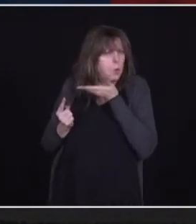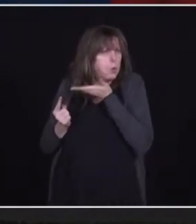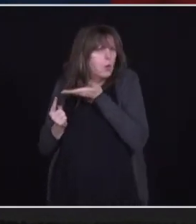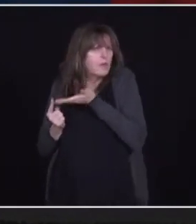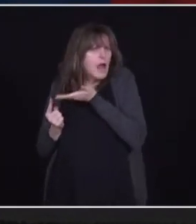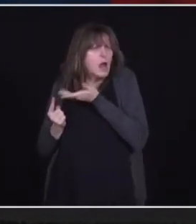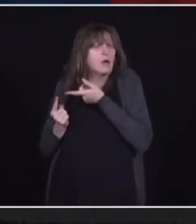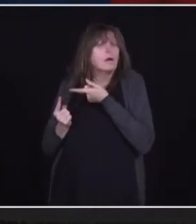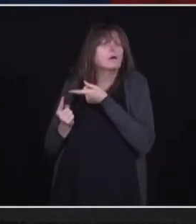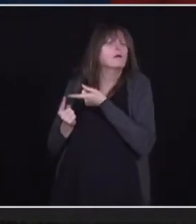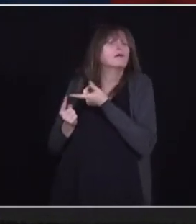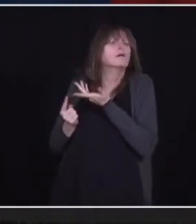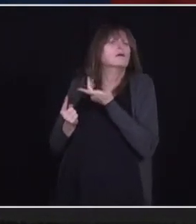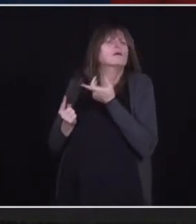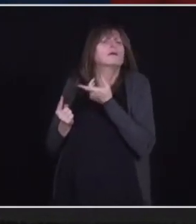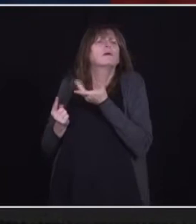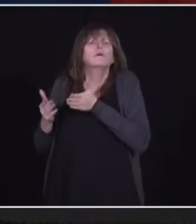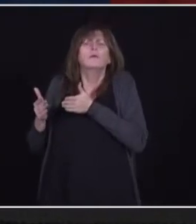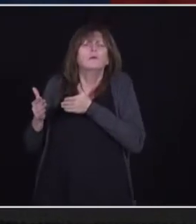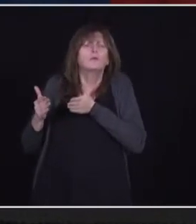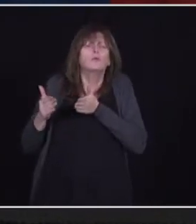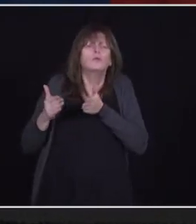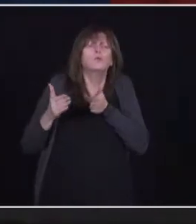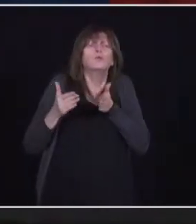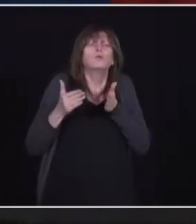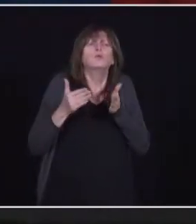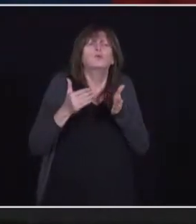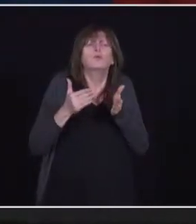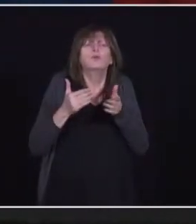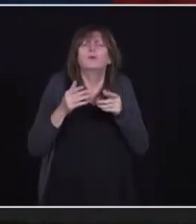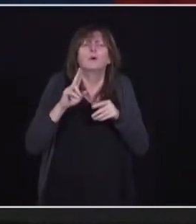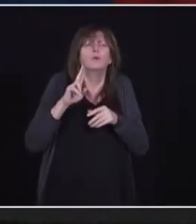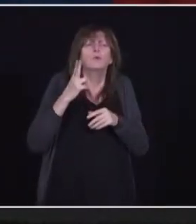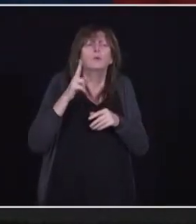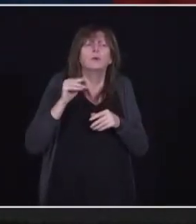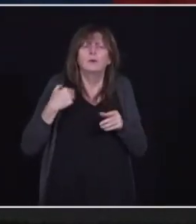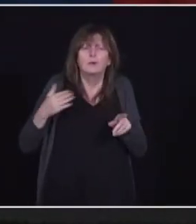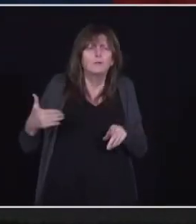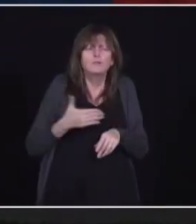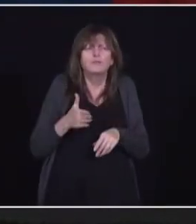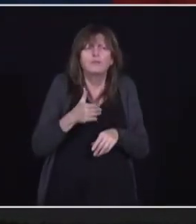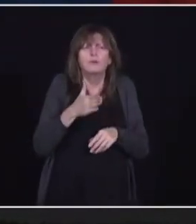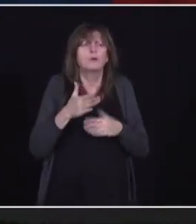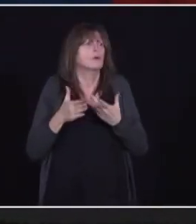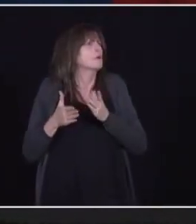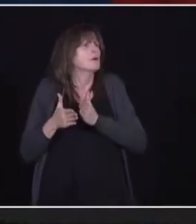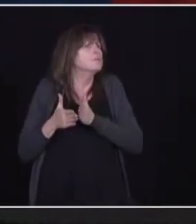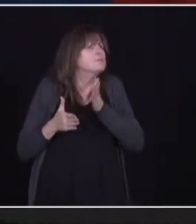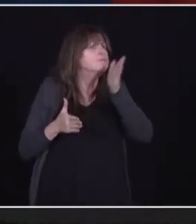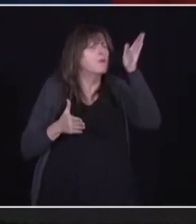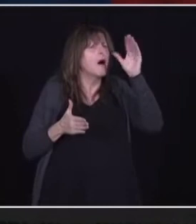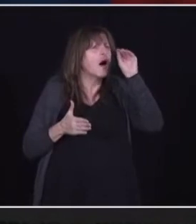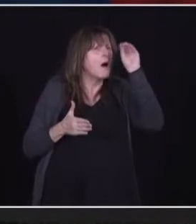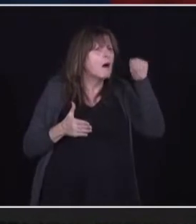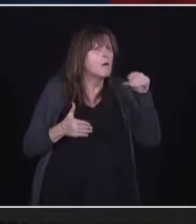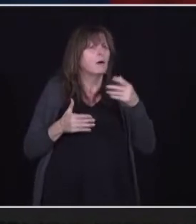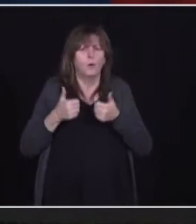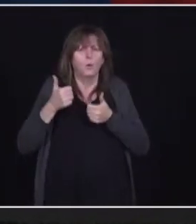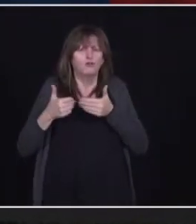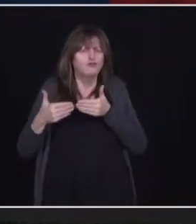to follow to the University Health Network, what route we're going to follow to the Ottawa Hospital, which gate they would go in, who would receive it, where it'll